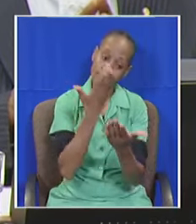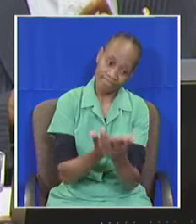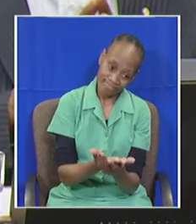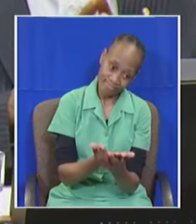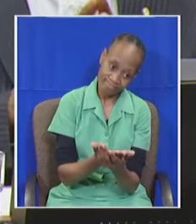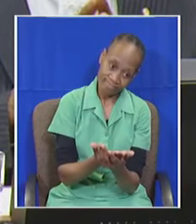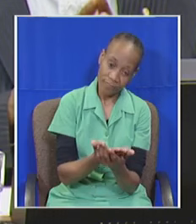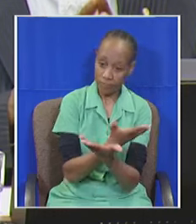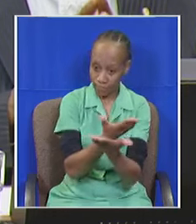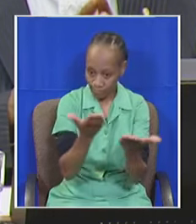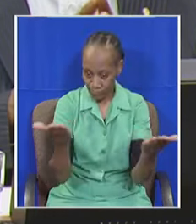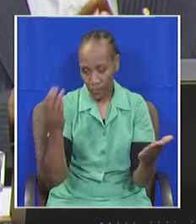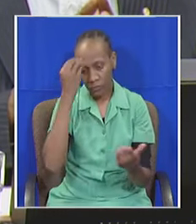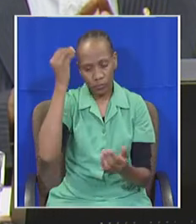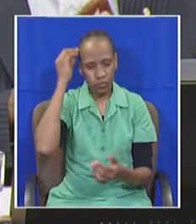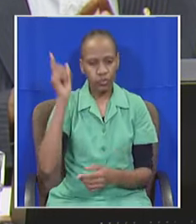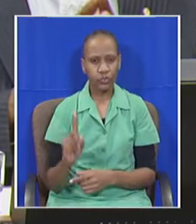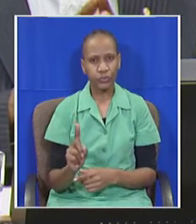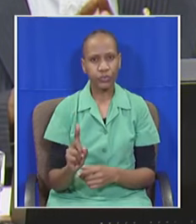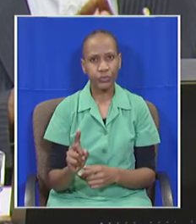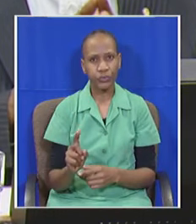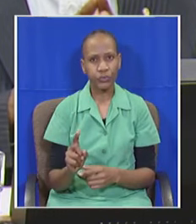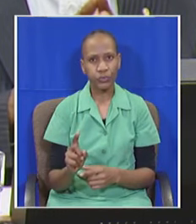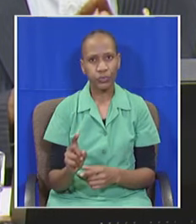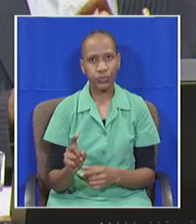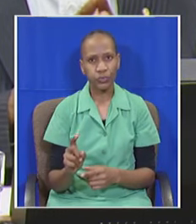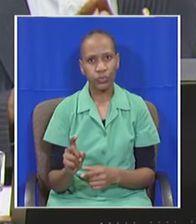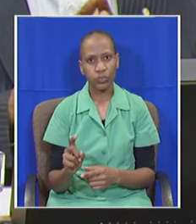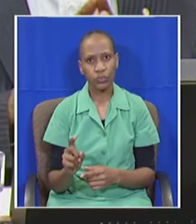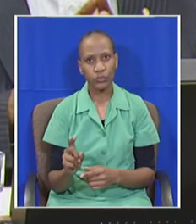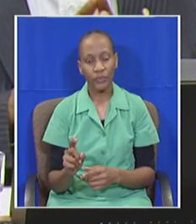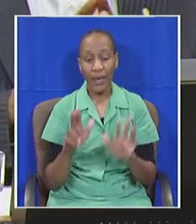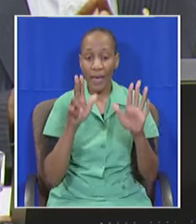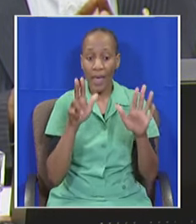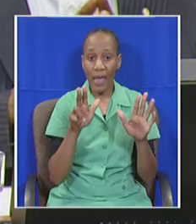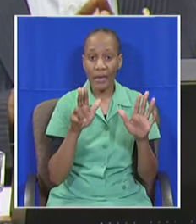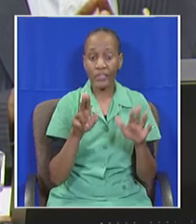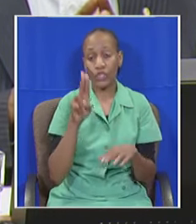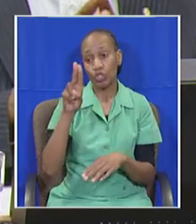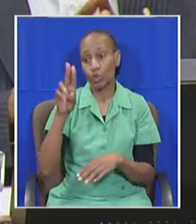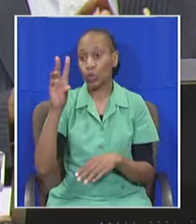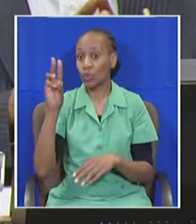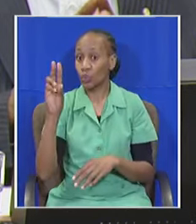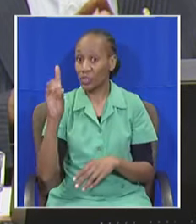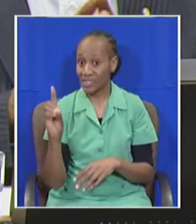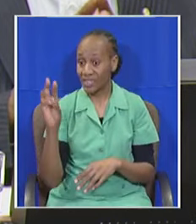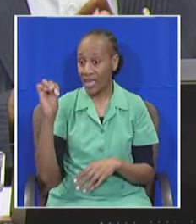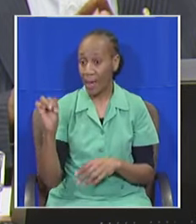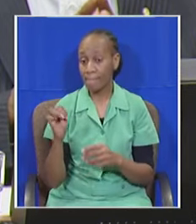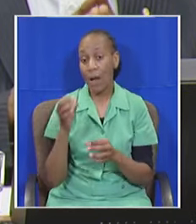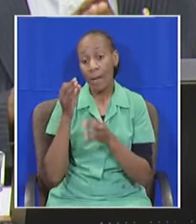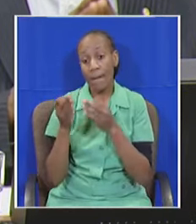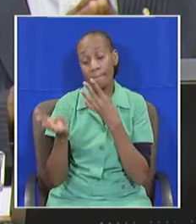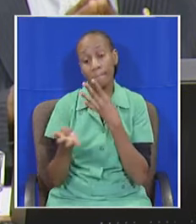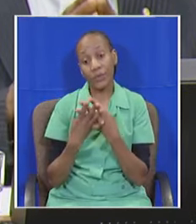notice that this House notes the exhumation of 8 United Democratic Front political prisoners on